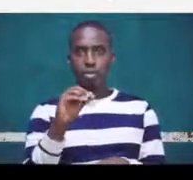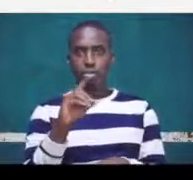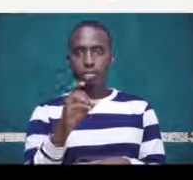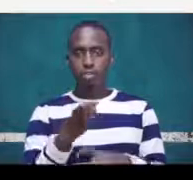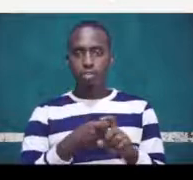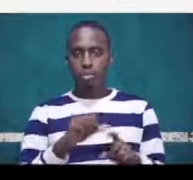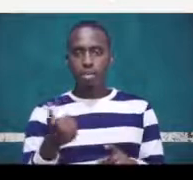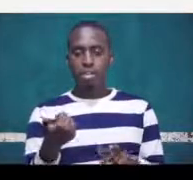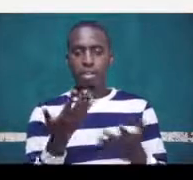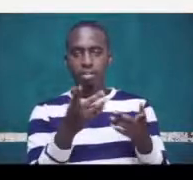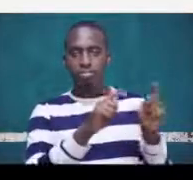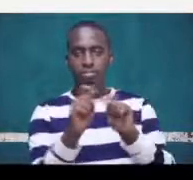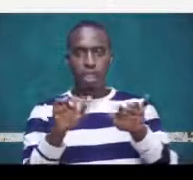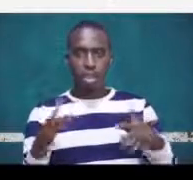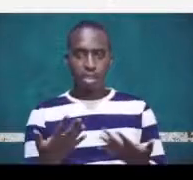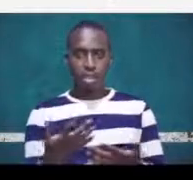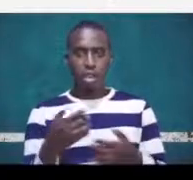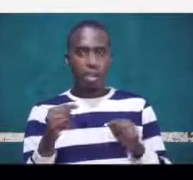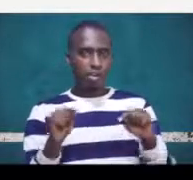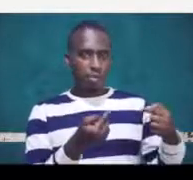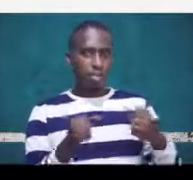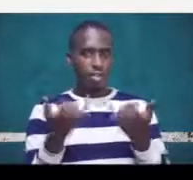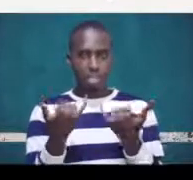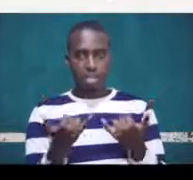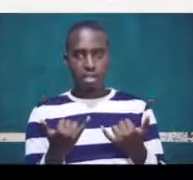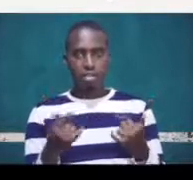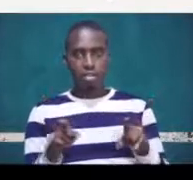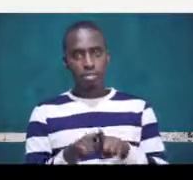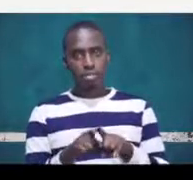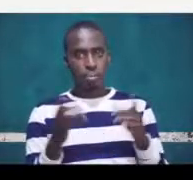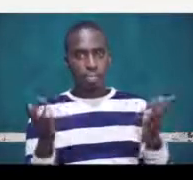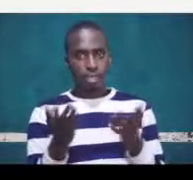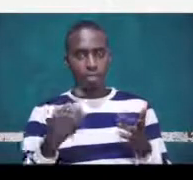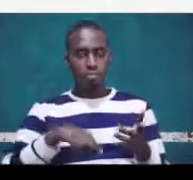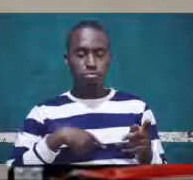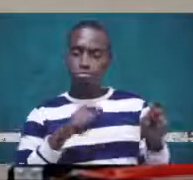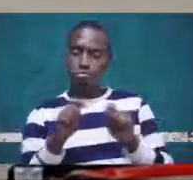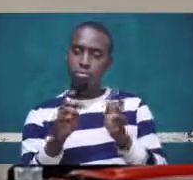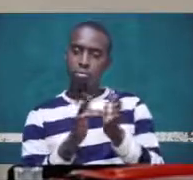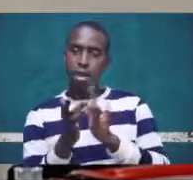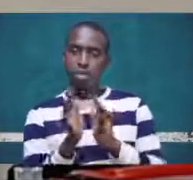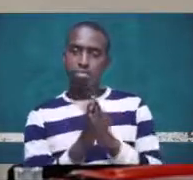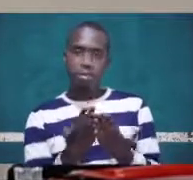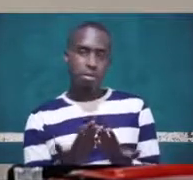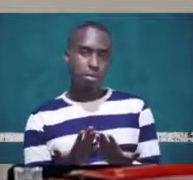How has this been transferred? Conflict now, the controversies. Where do we place the Bible?